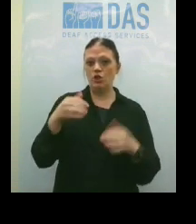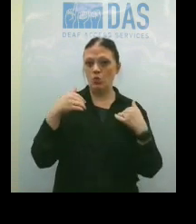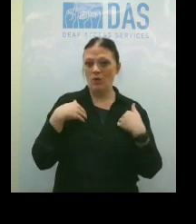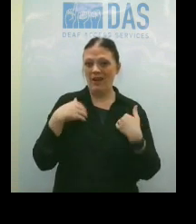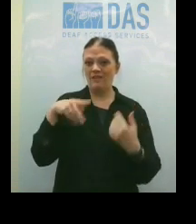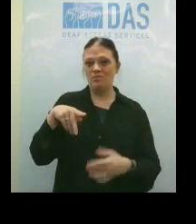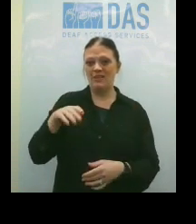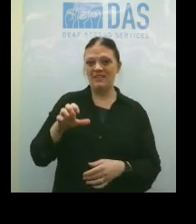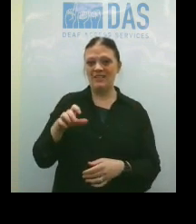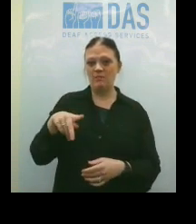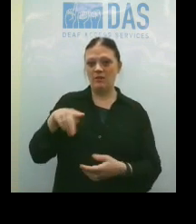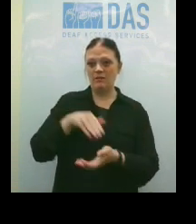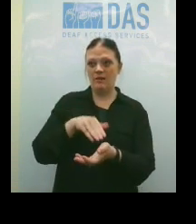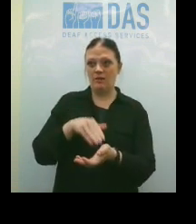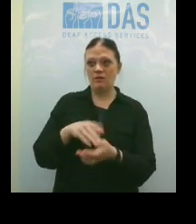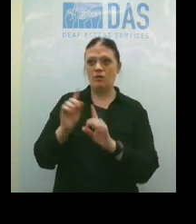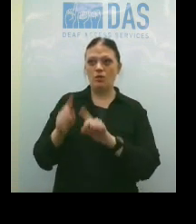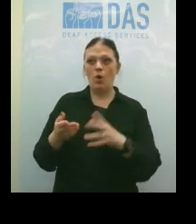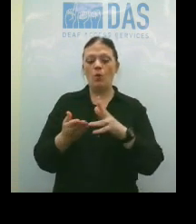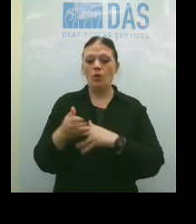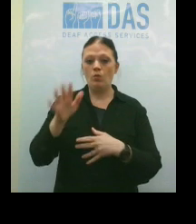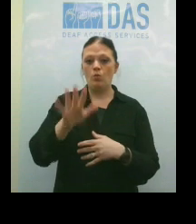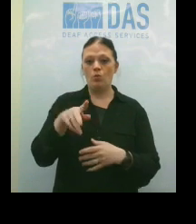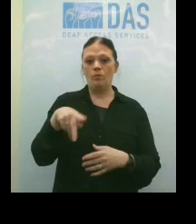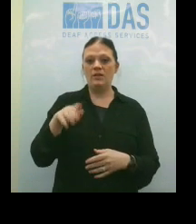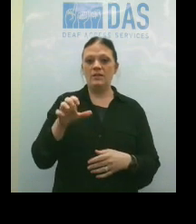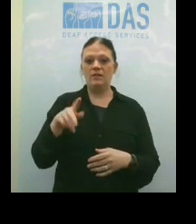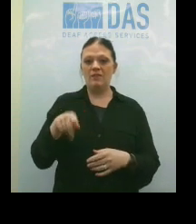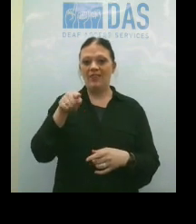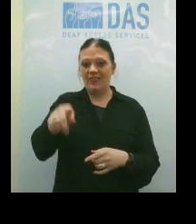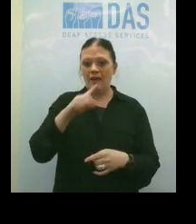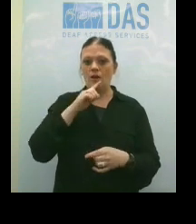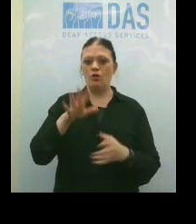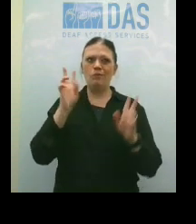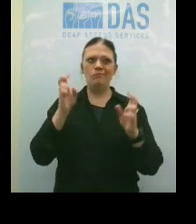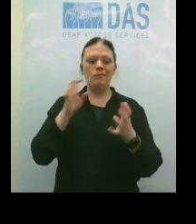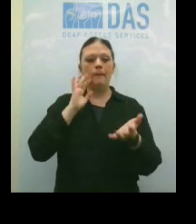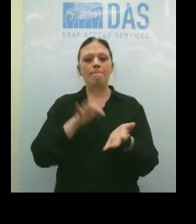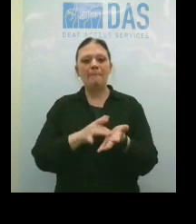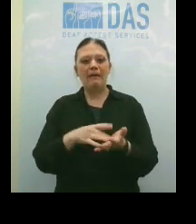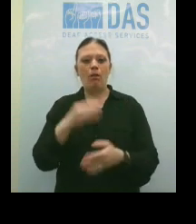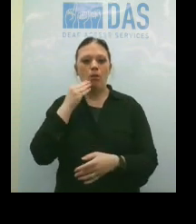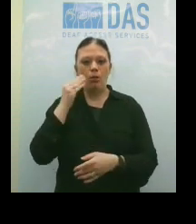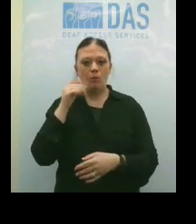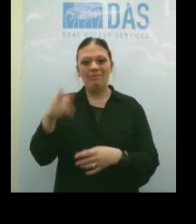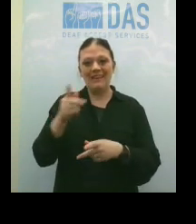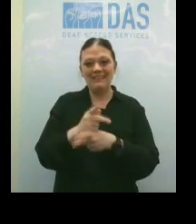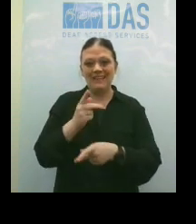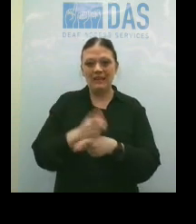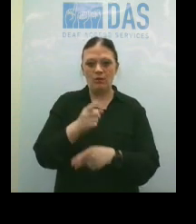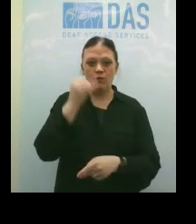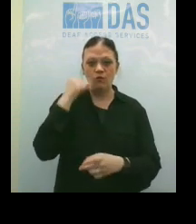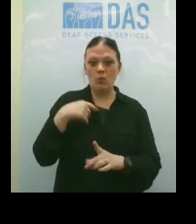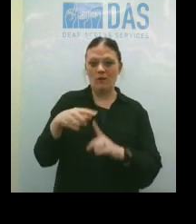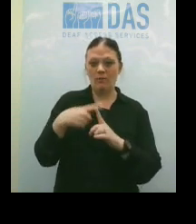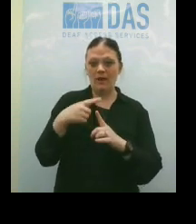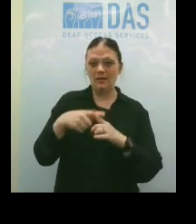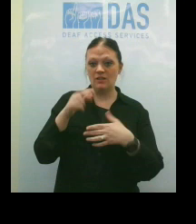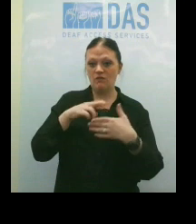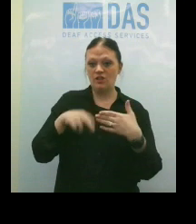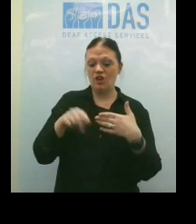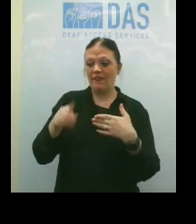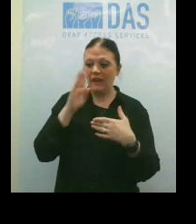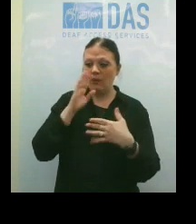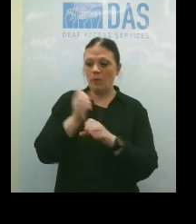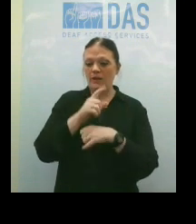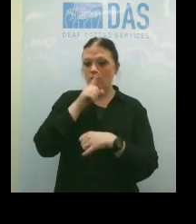care provider, that you go through your primary care provider. They are your medical home. They are going to take care of you. If you have a positive test result, they're going to make